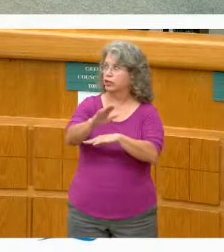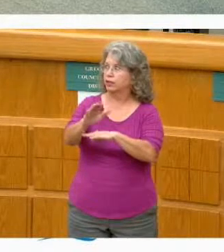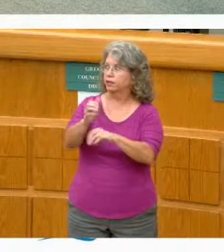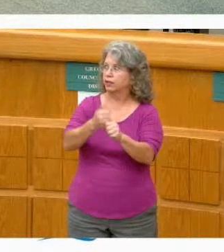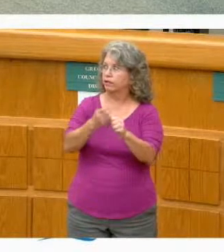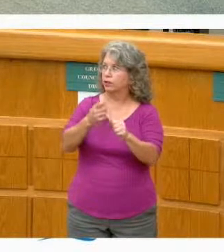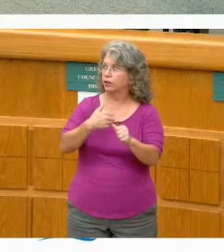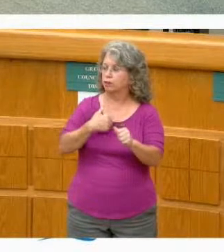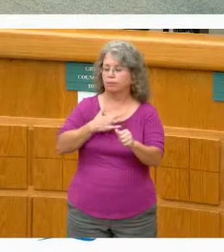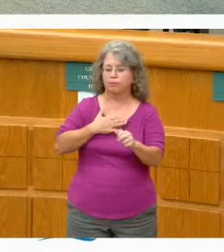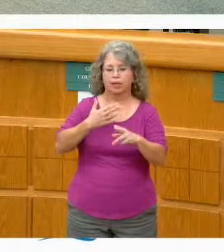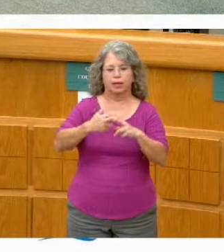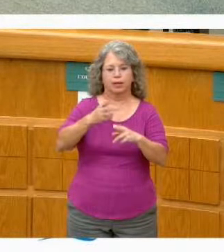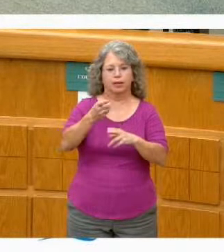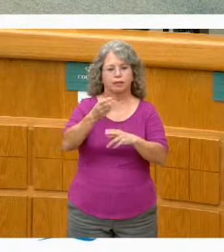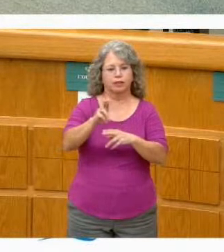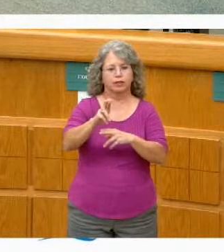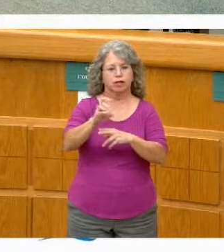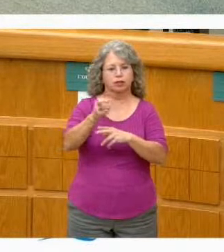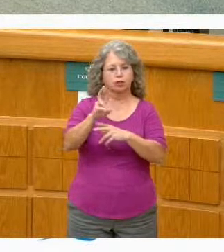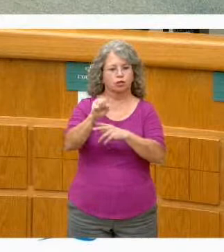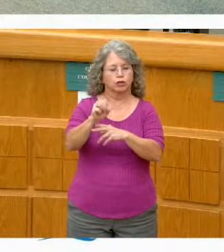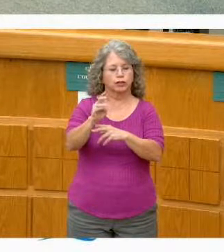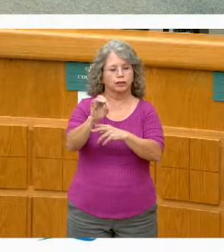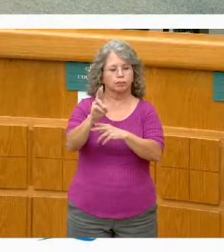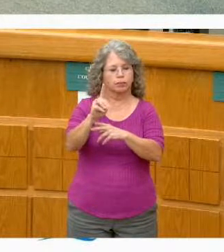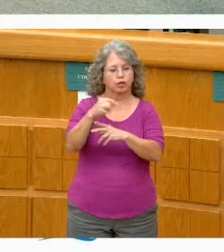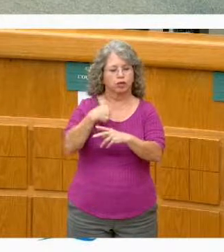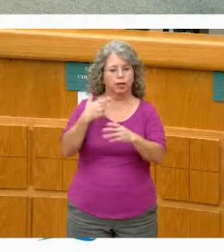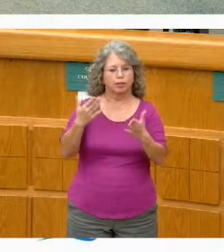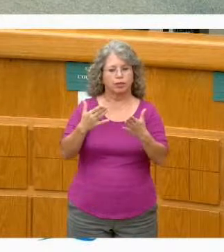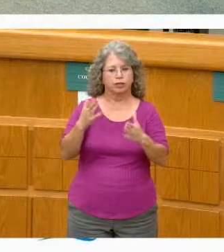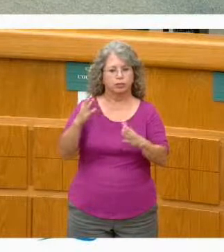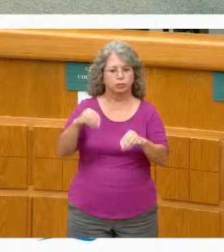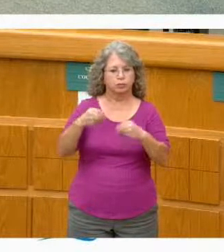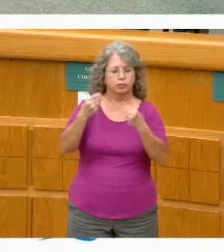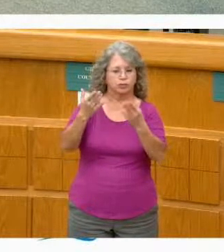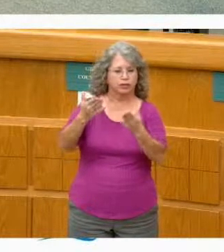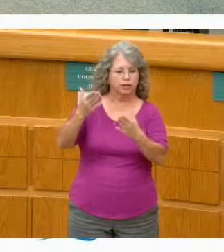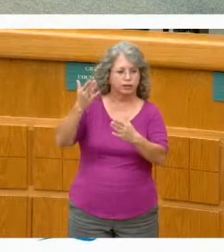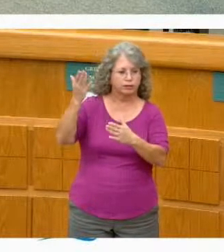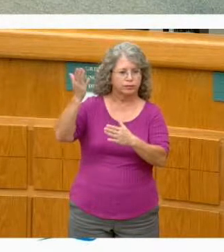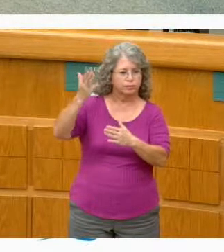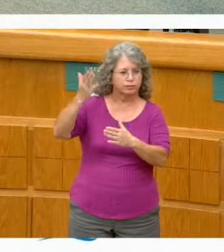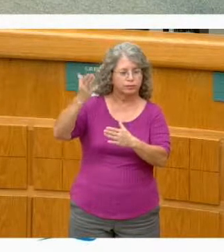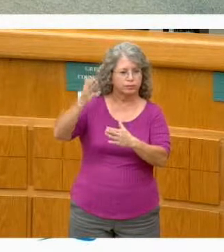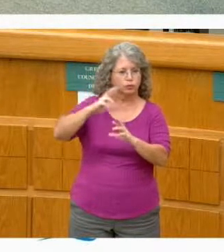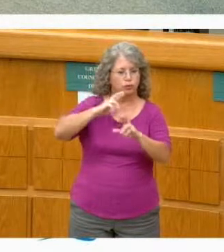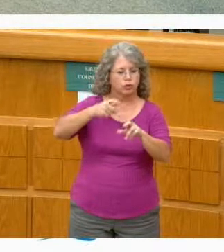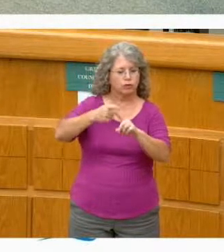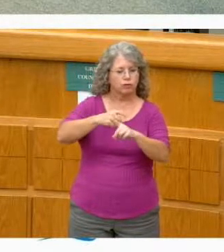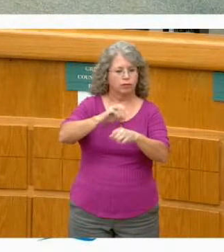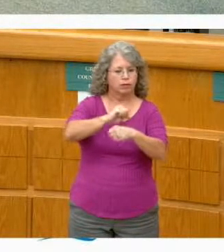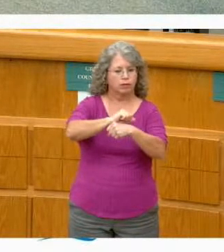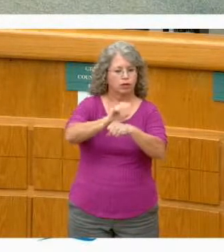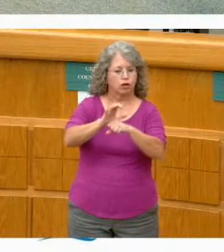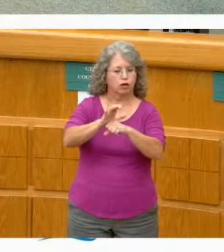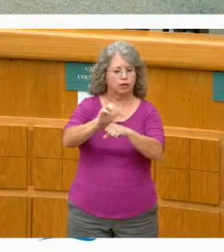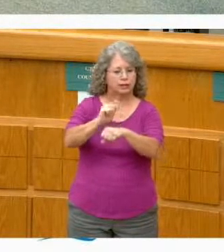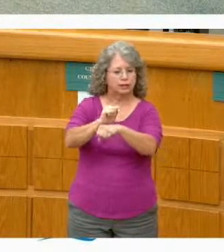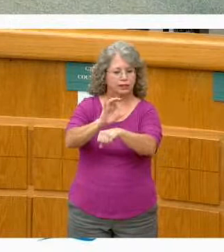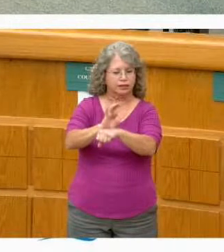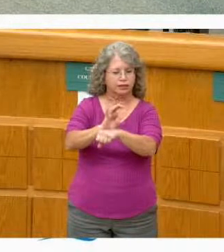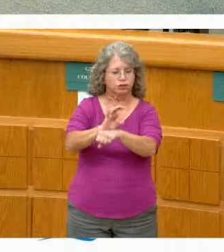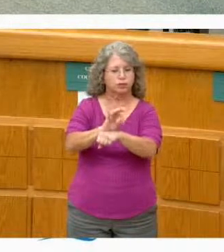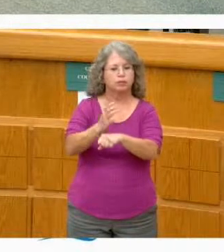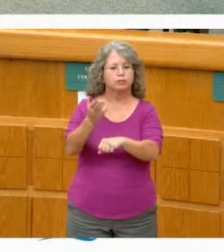Good evening, everybody. My name is Dr. Chris Bird. I'm here to present the weekly report from the COVID task force. We're